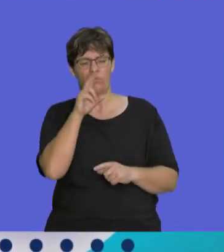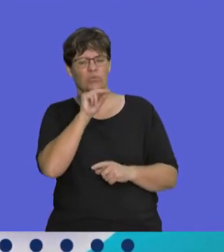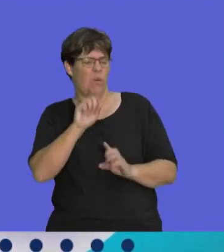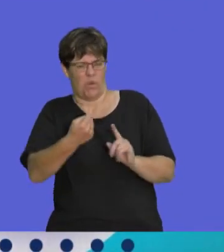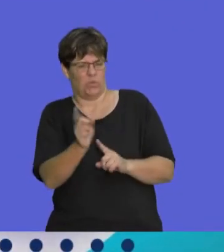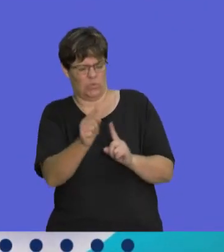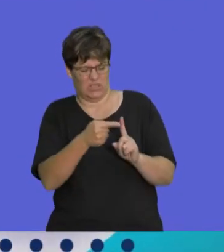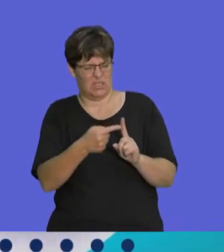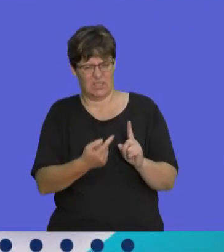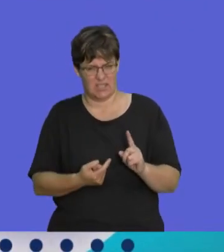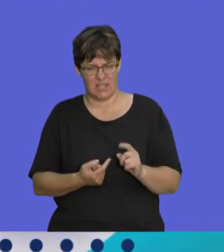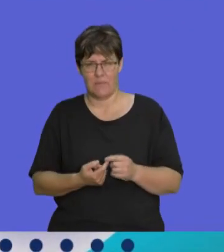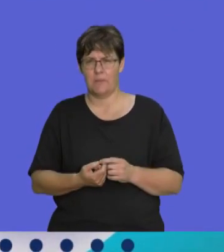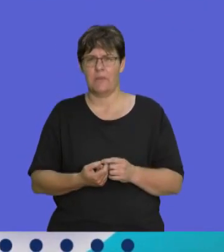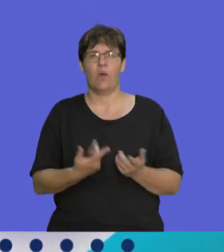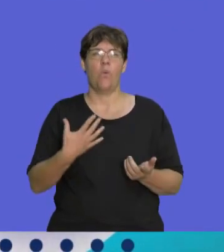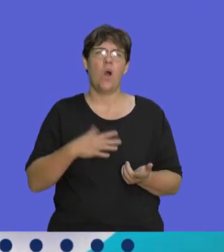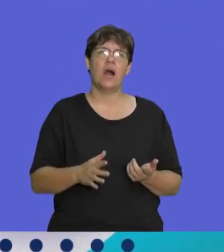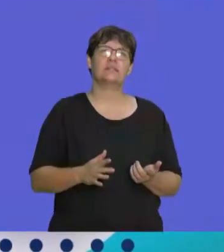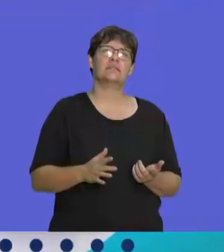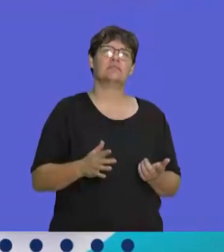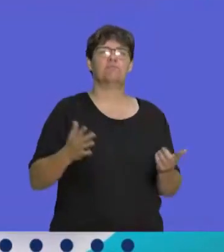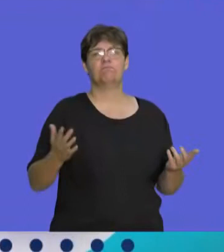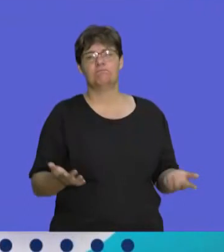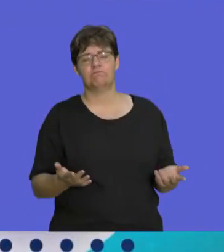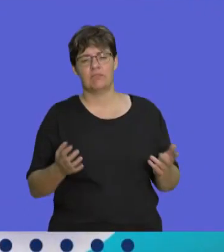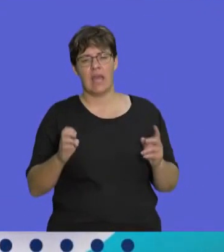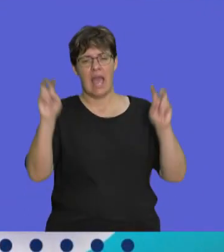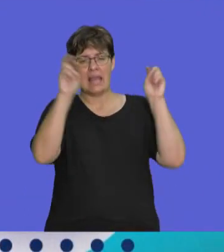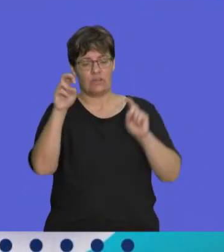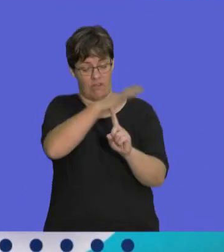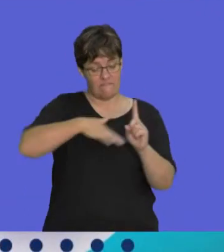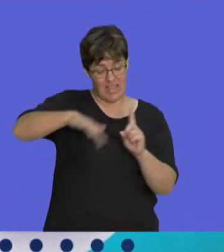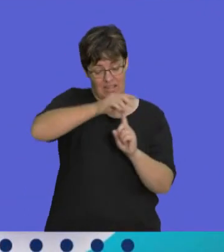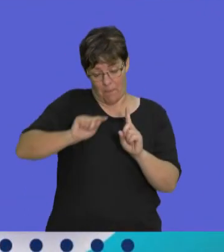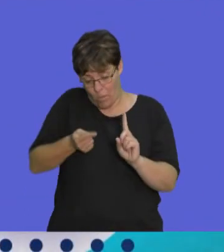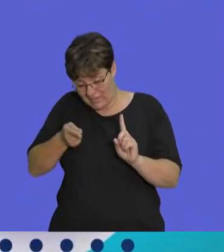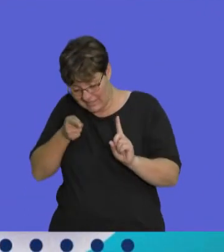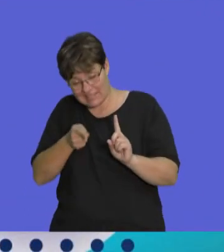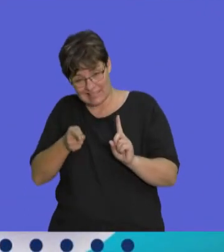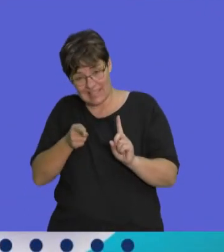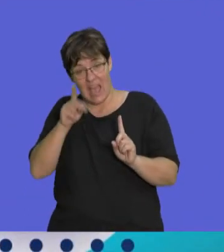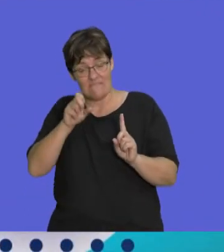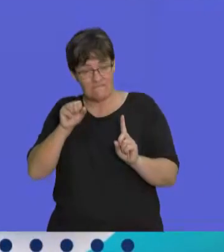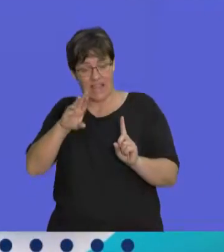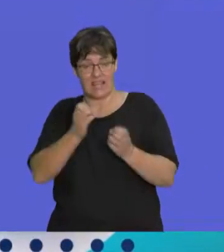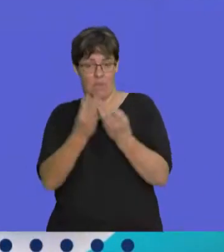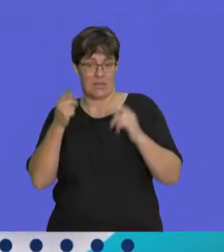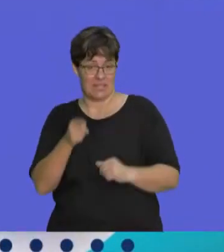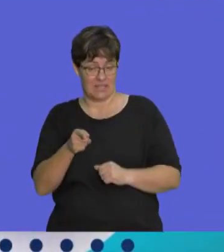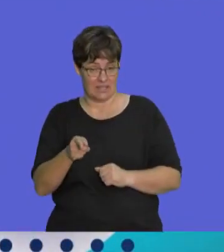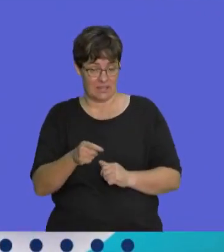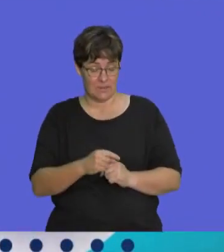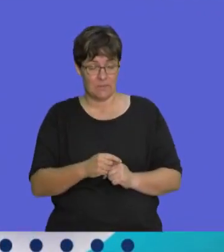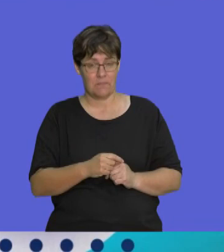of exactly what we talk about when we say we want to determine, electric field at a point as a vector quantity that it